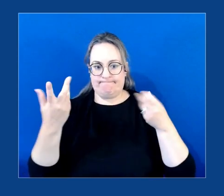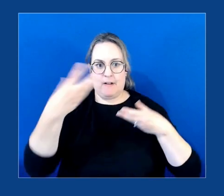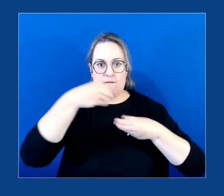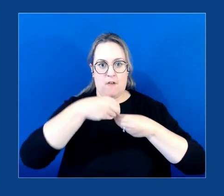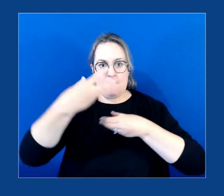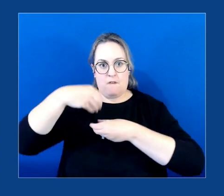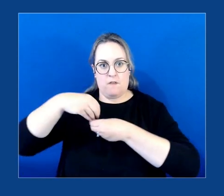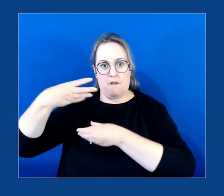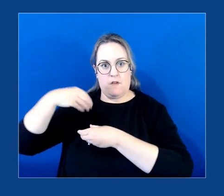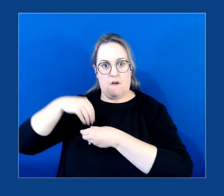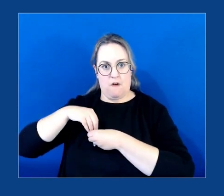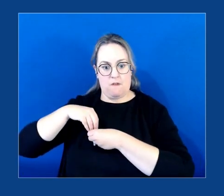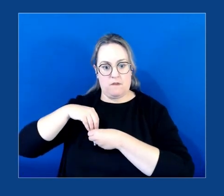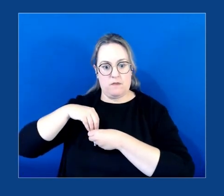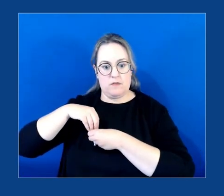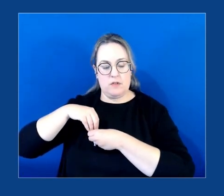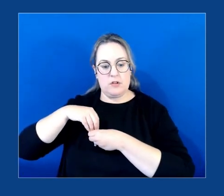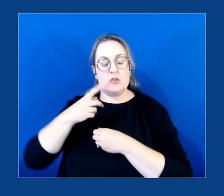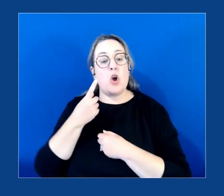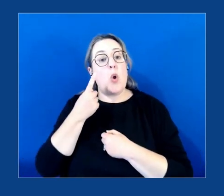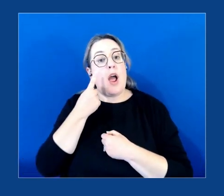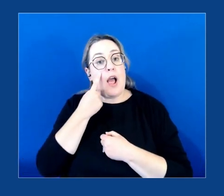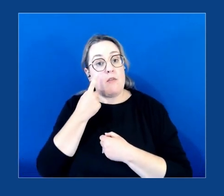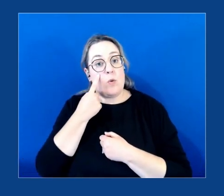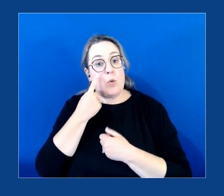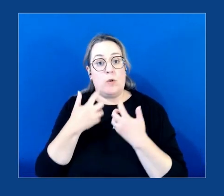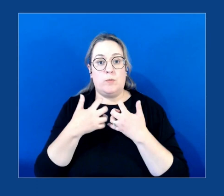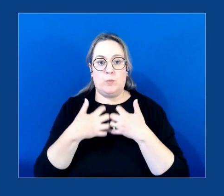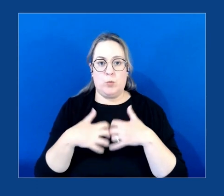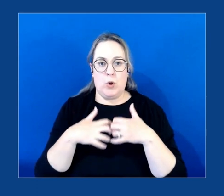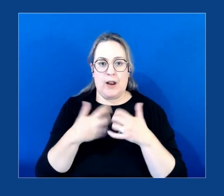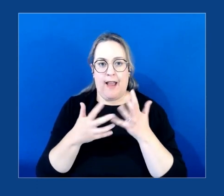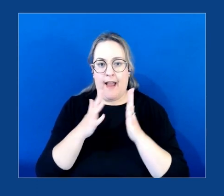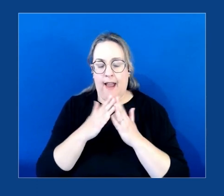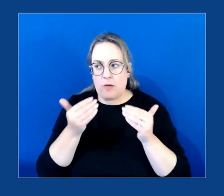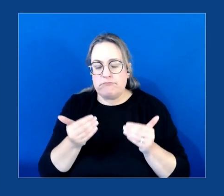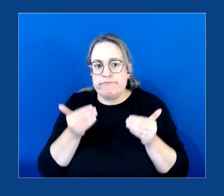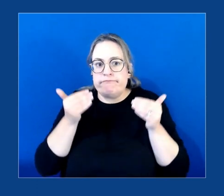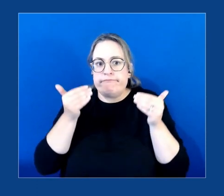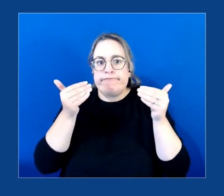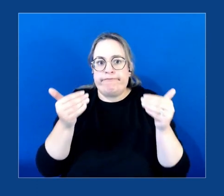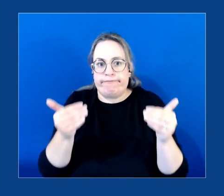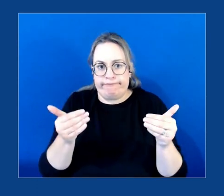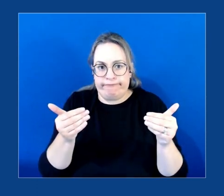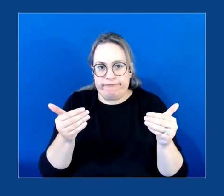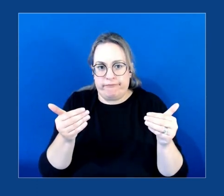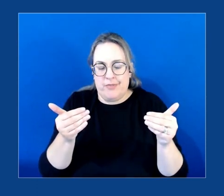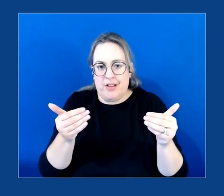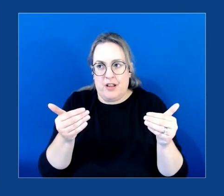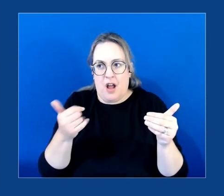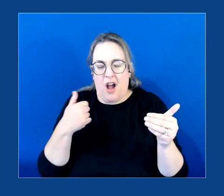to work out a way forward. I was very aware of the fact that up to that point, many of